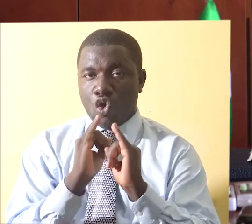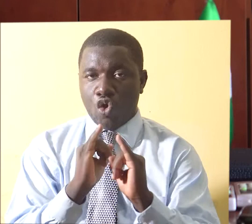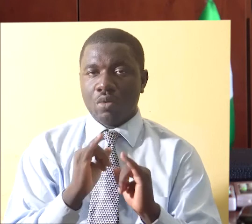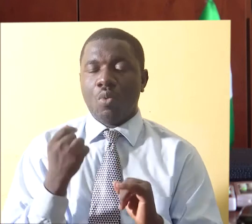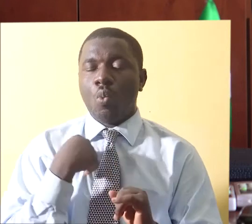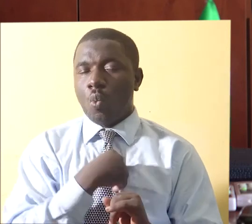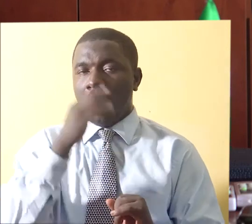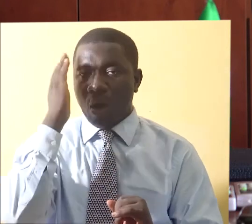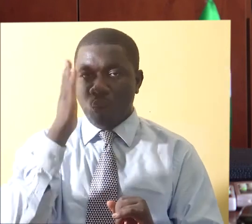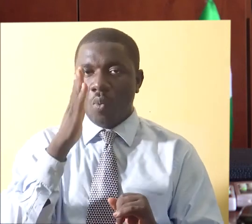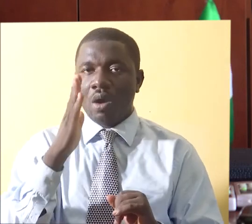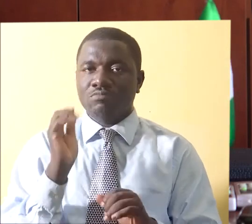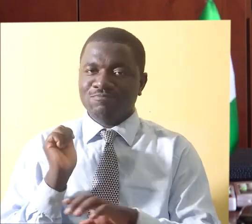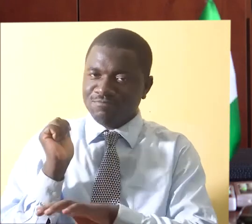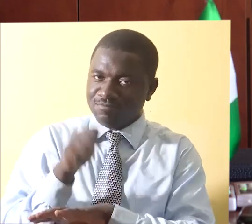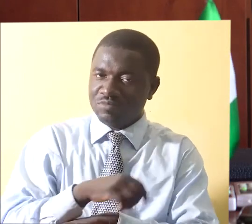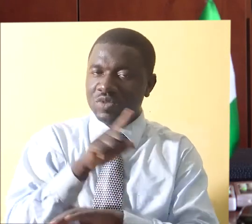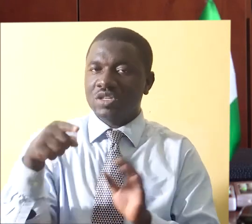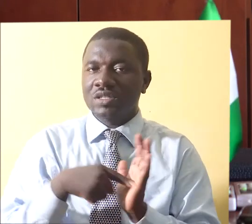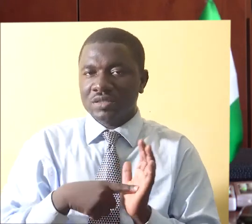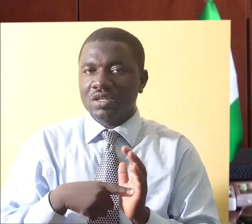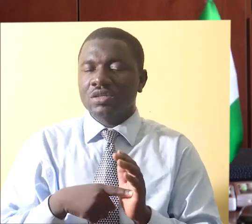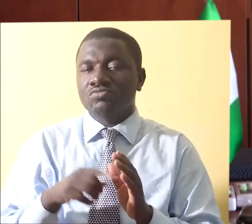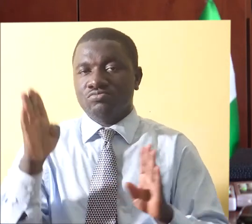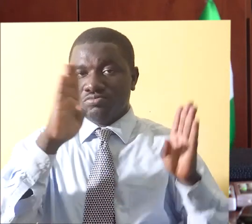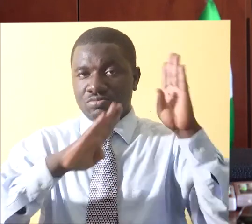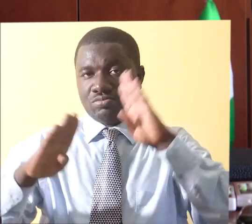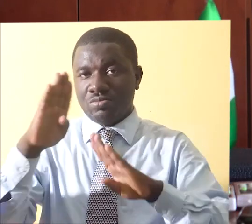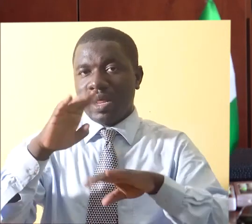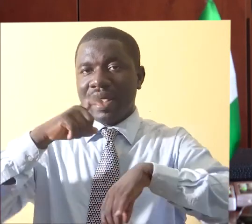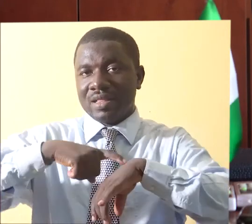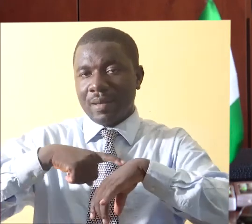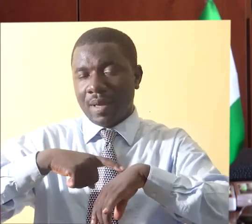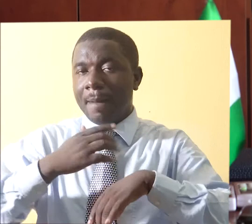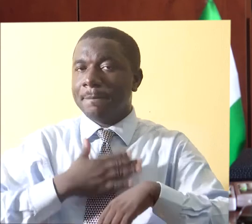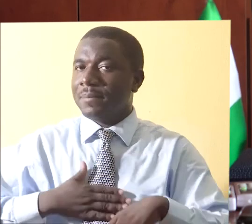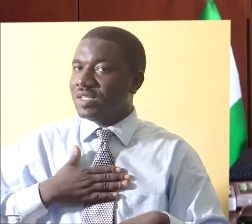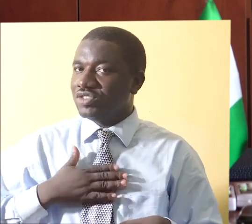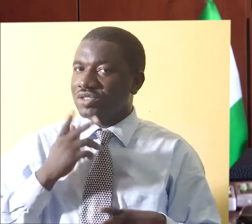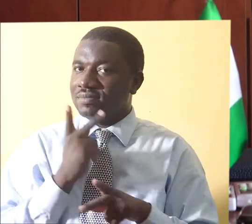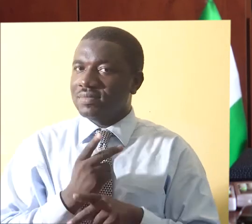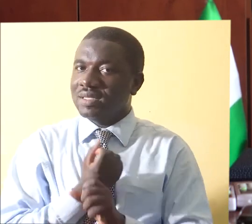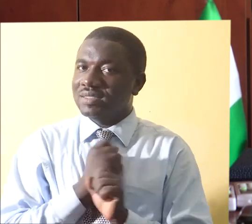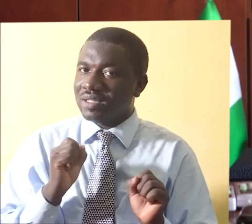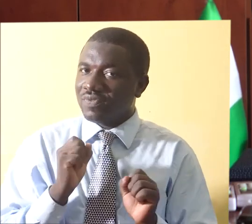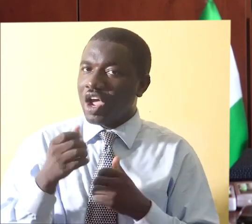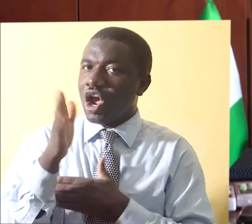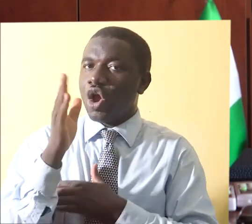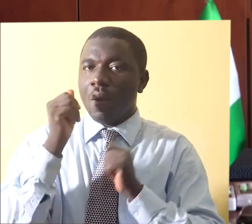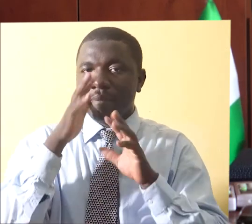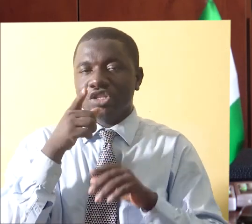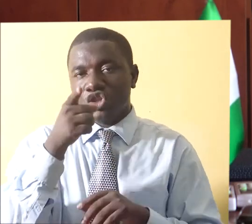we'll overcome this trying moment. Please keep safe. God bless you